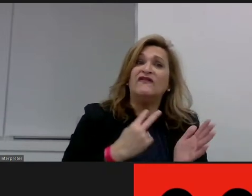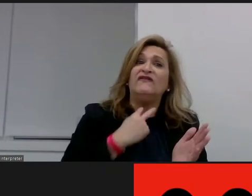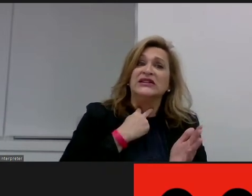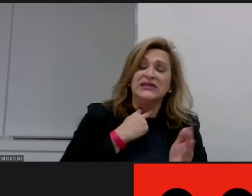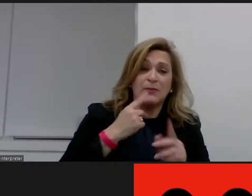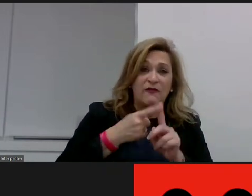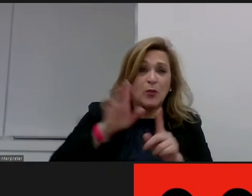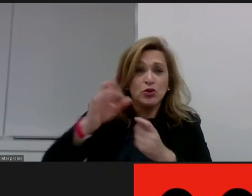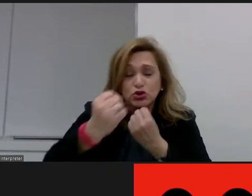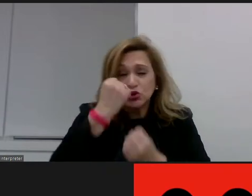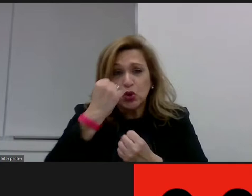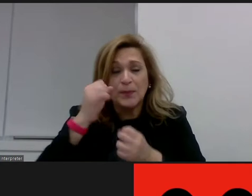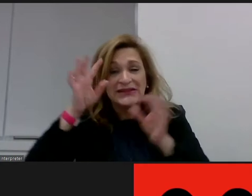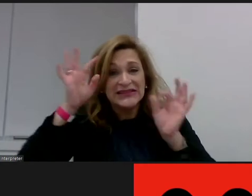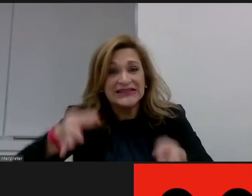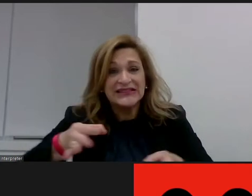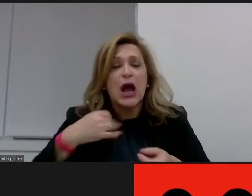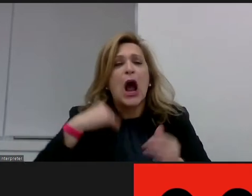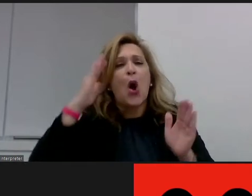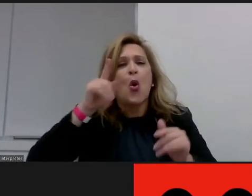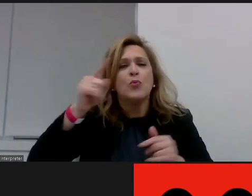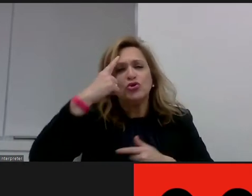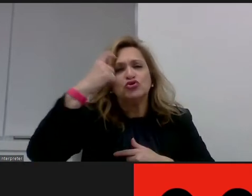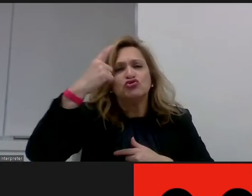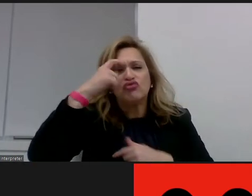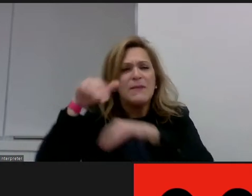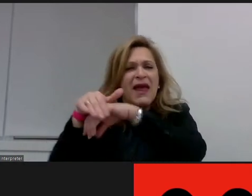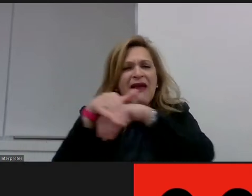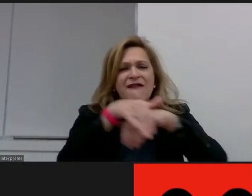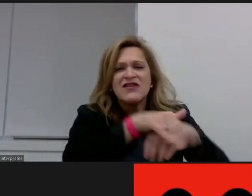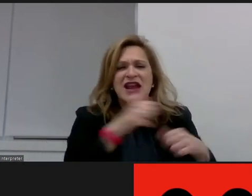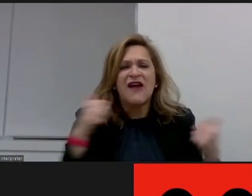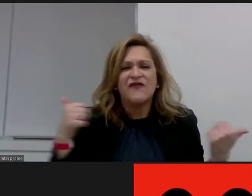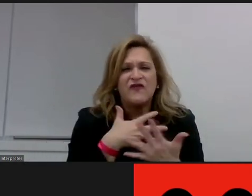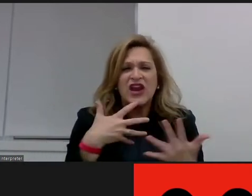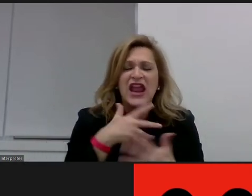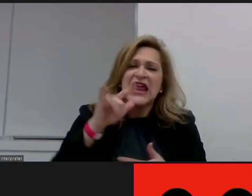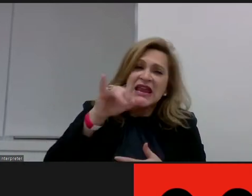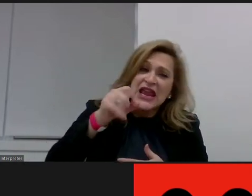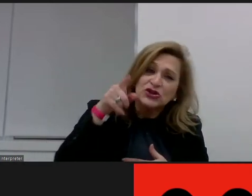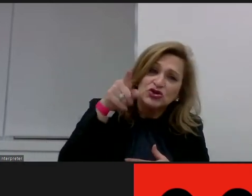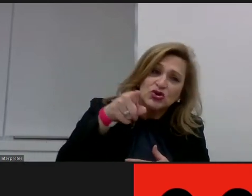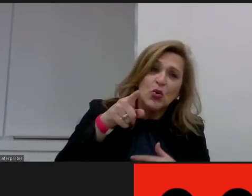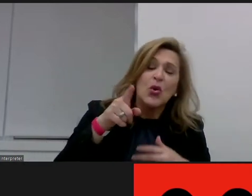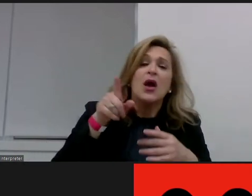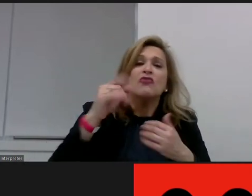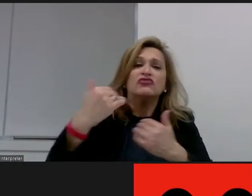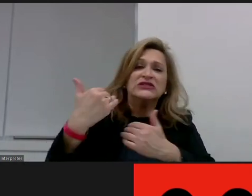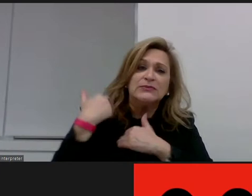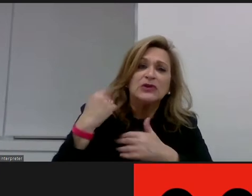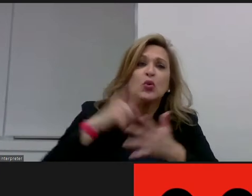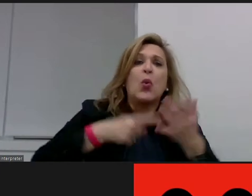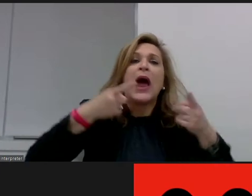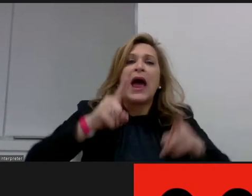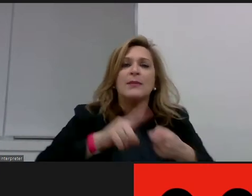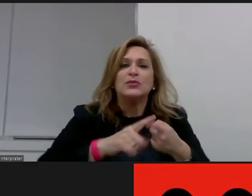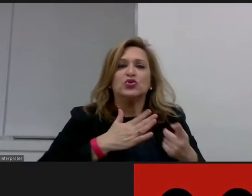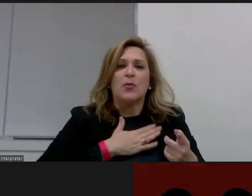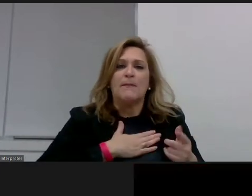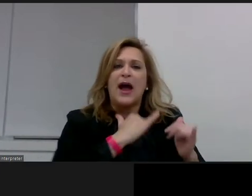life. Because those that made this decision, yes, you, are responsible for what happens to my coworkers. Thank you.